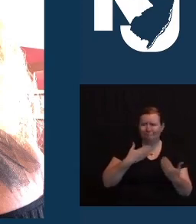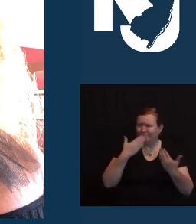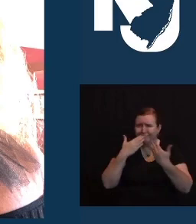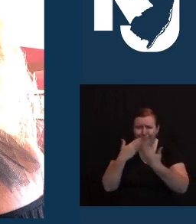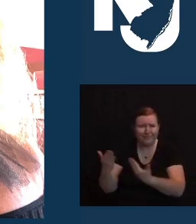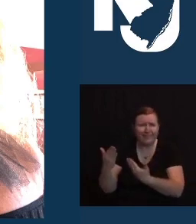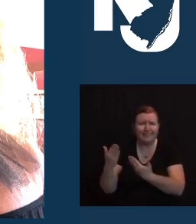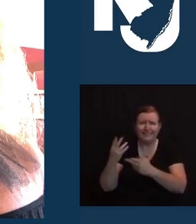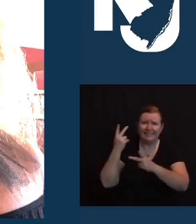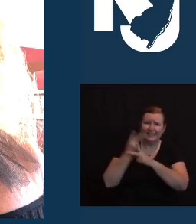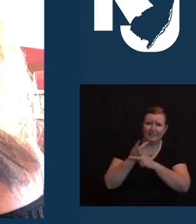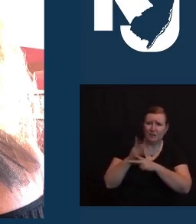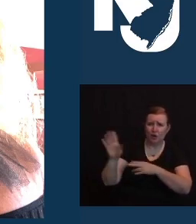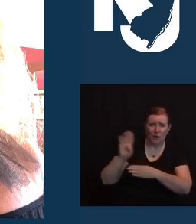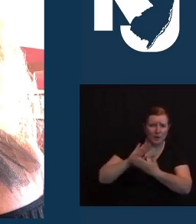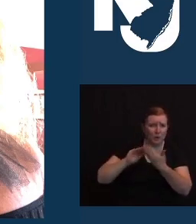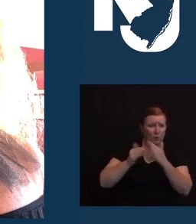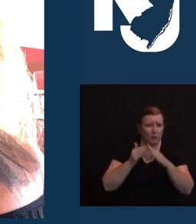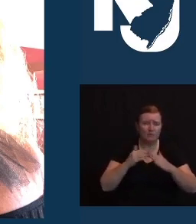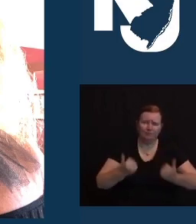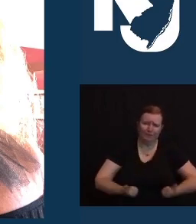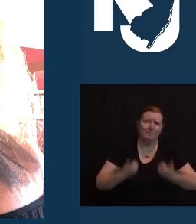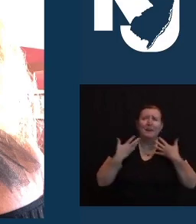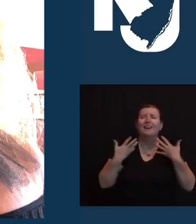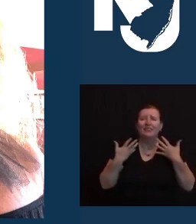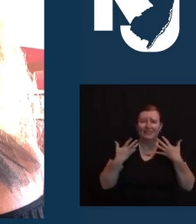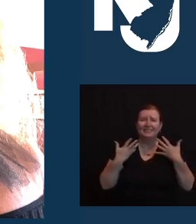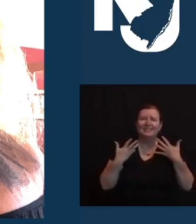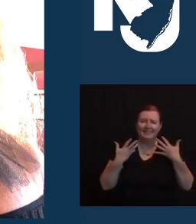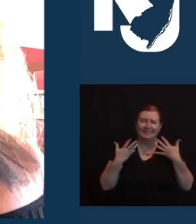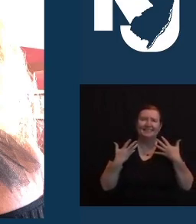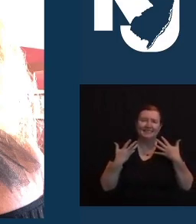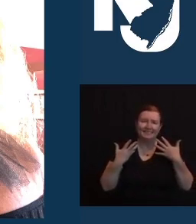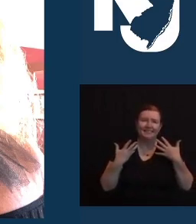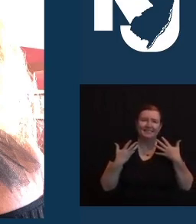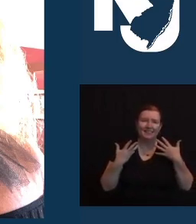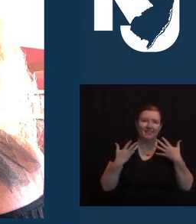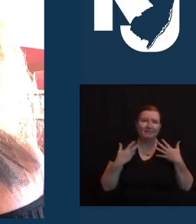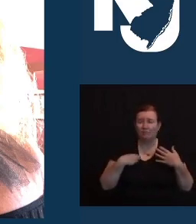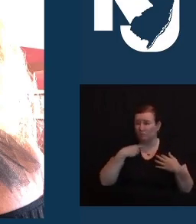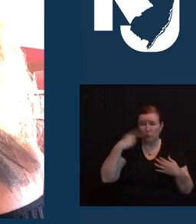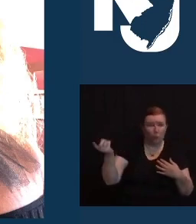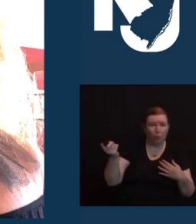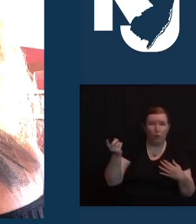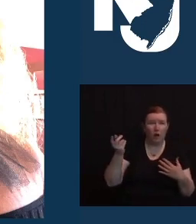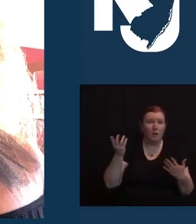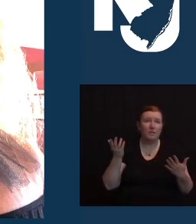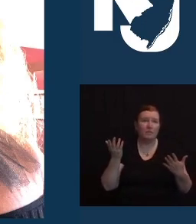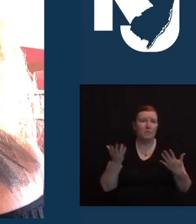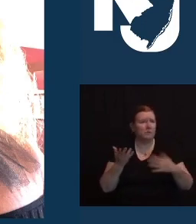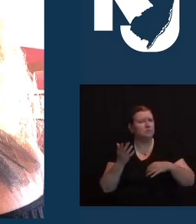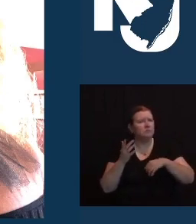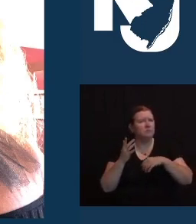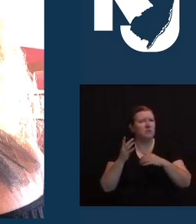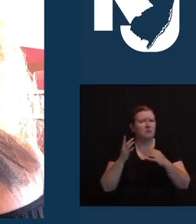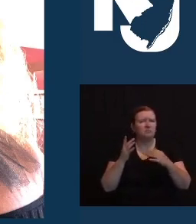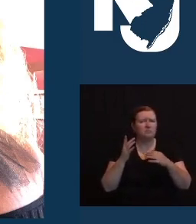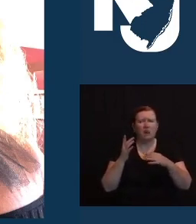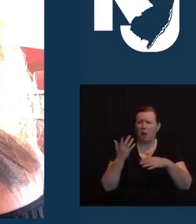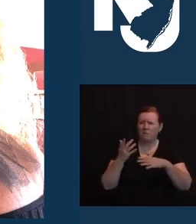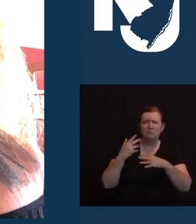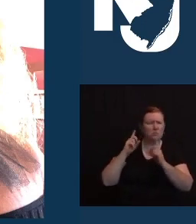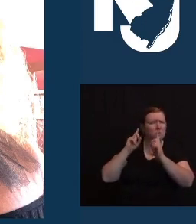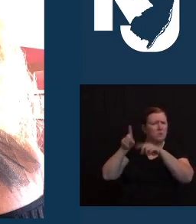spirits up over these past months. And the next time I told her I think I may have been there once already a few years ago,